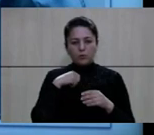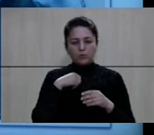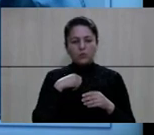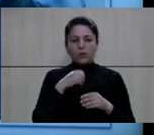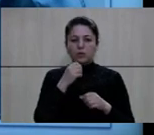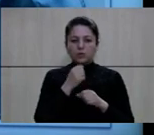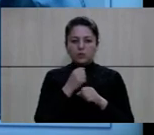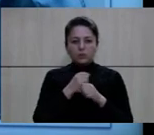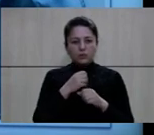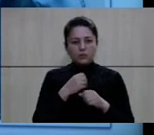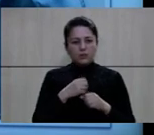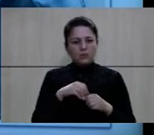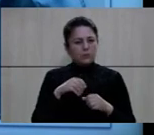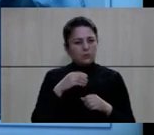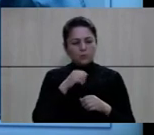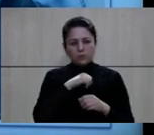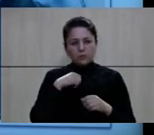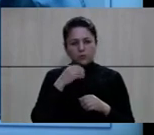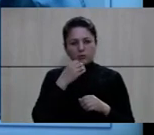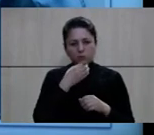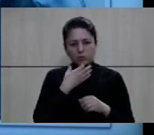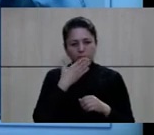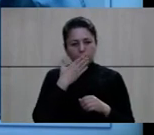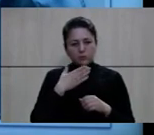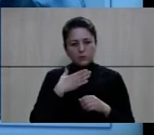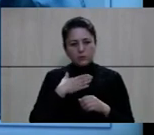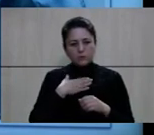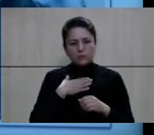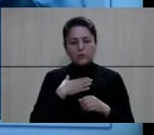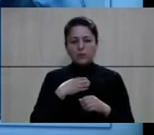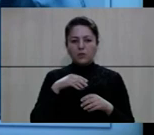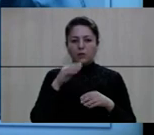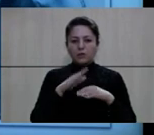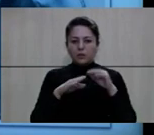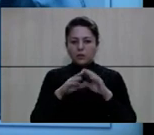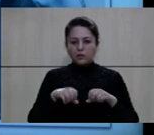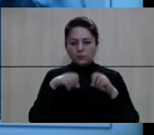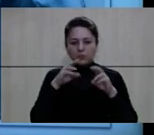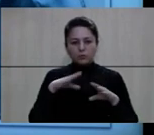befarq, o'zi sevib ishlaydigan kasb faoliyati bilan shug'ullanuvchi